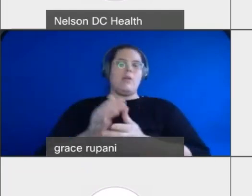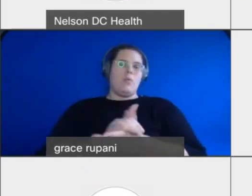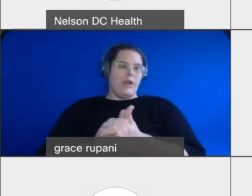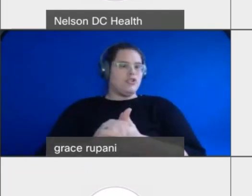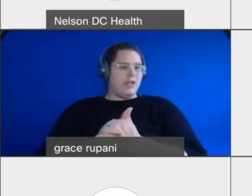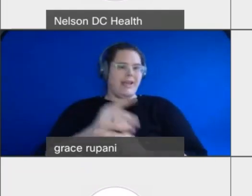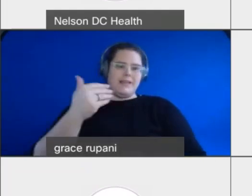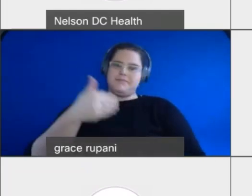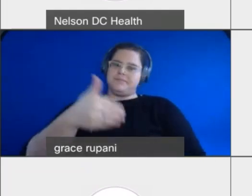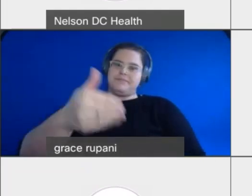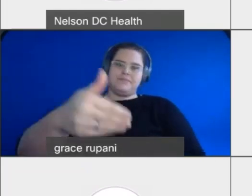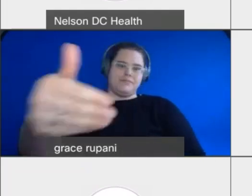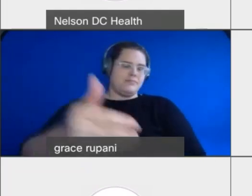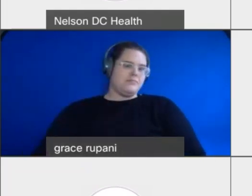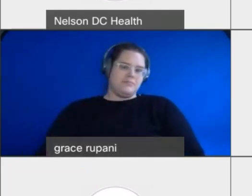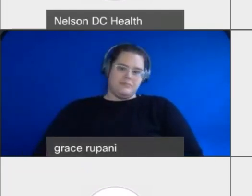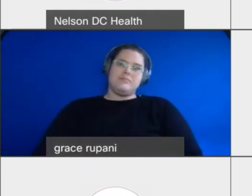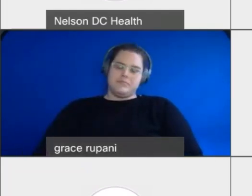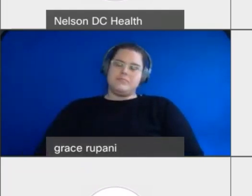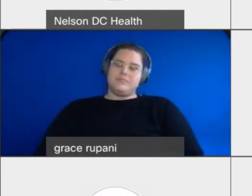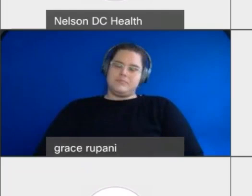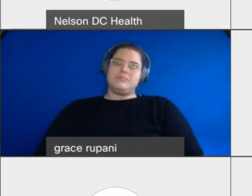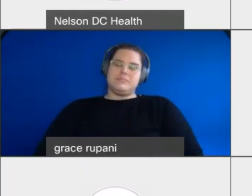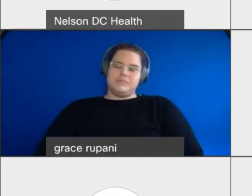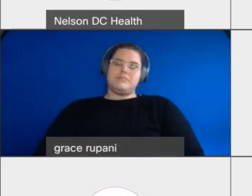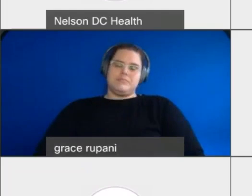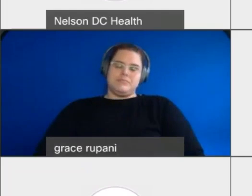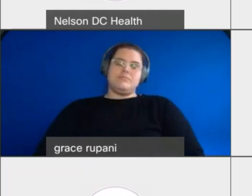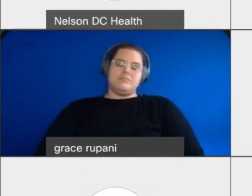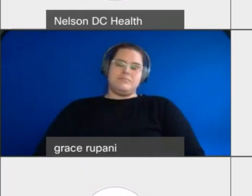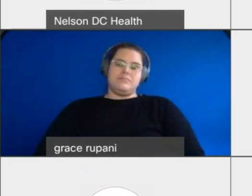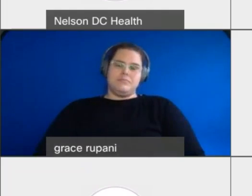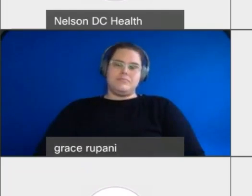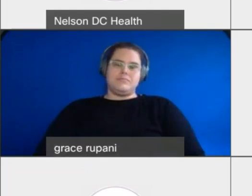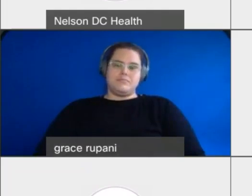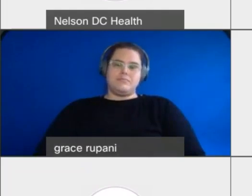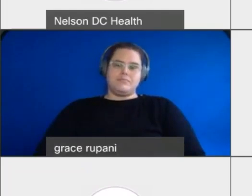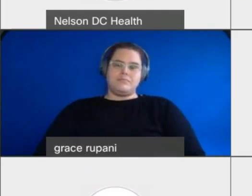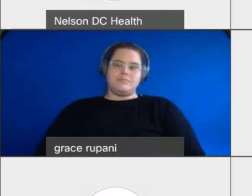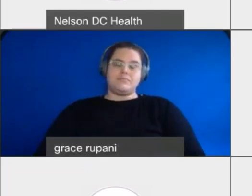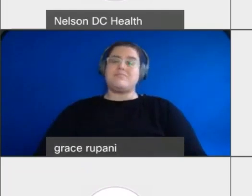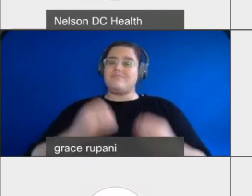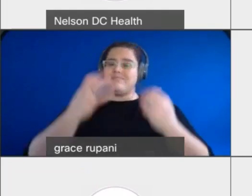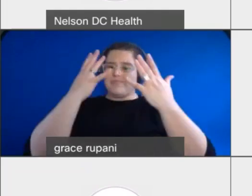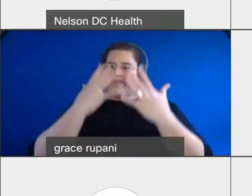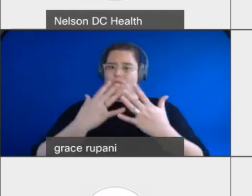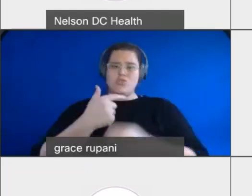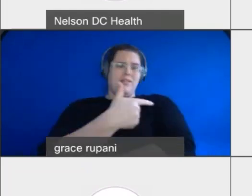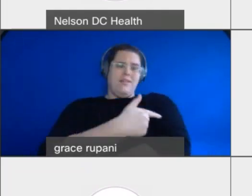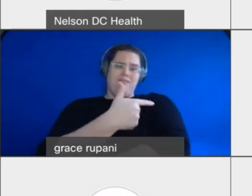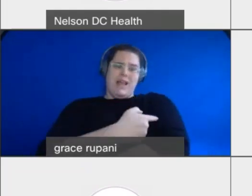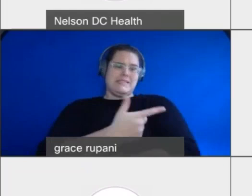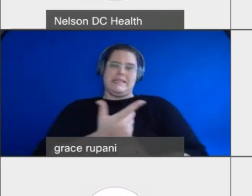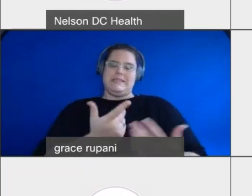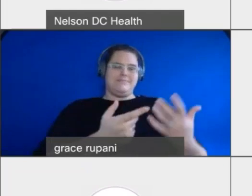we do still have a long way to go. And unfortunately, the amount of vaccine, it is coming in at the rate it's coming in. And